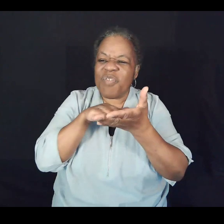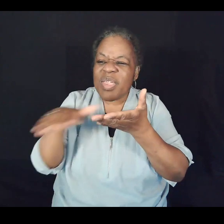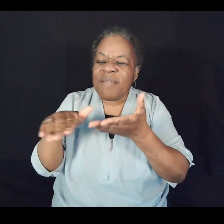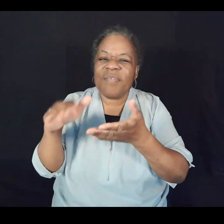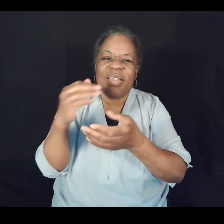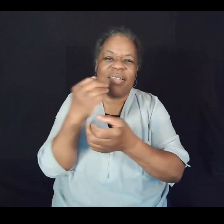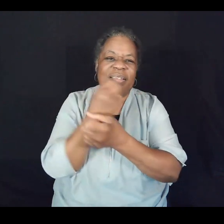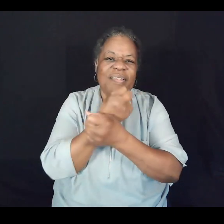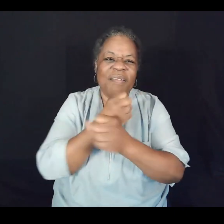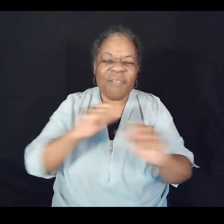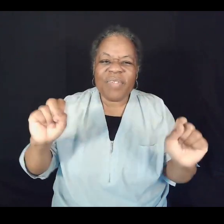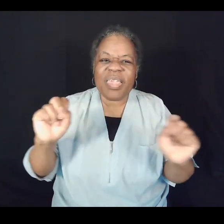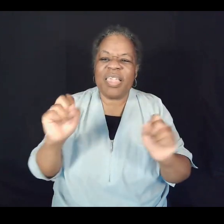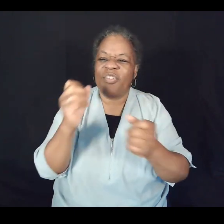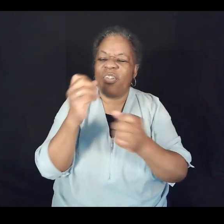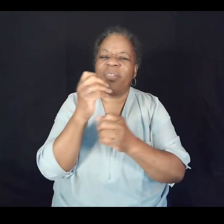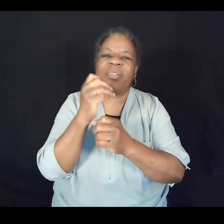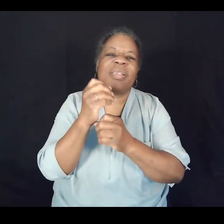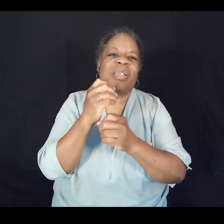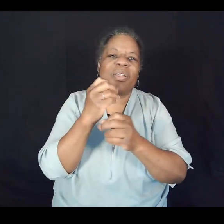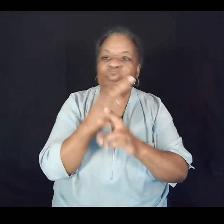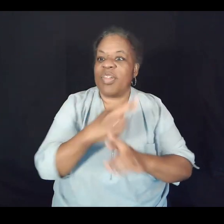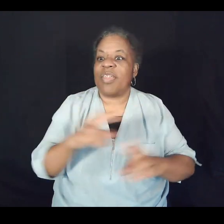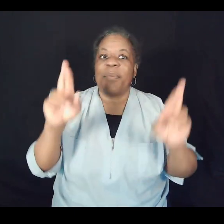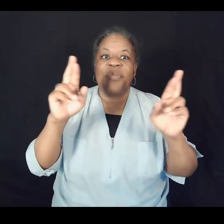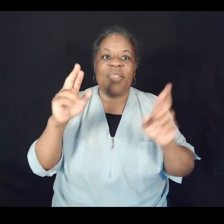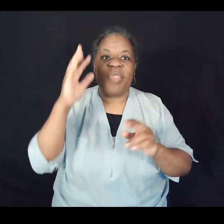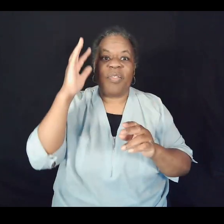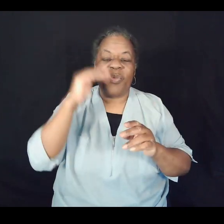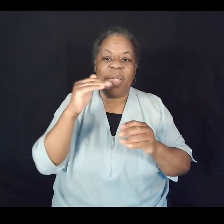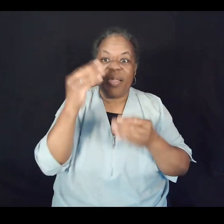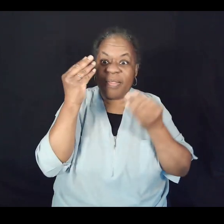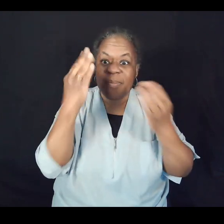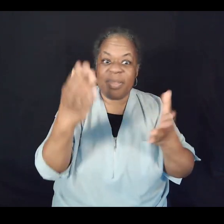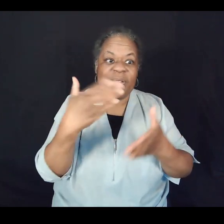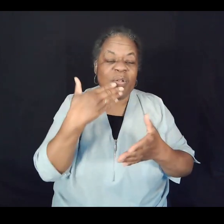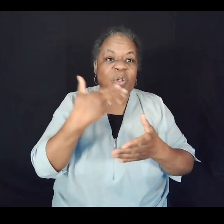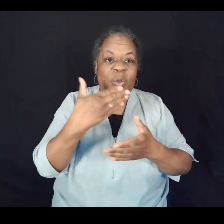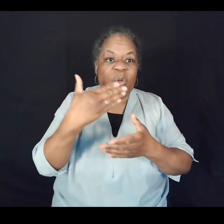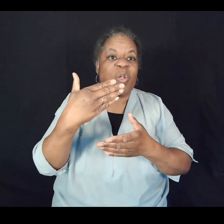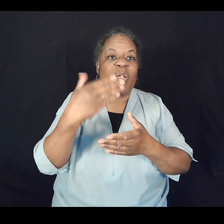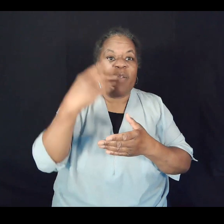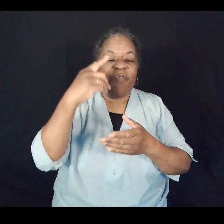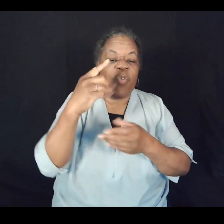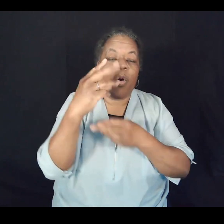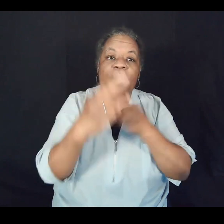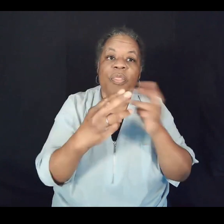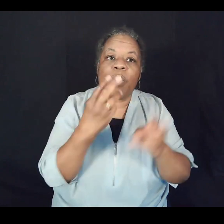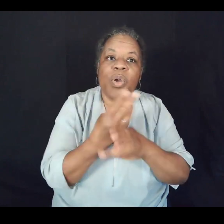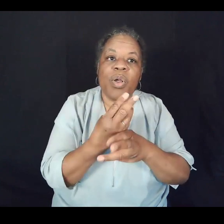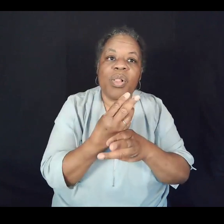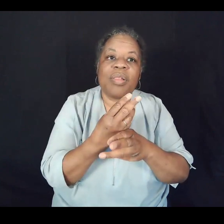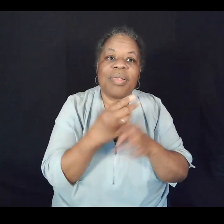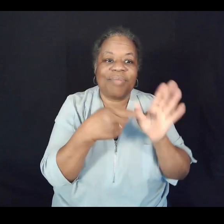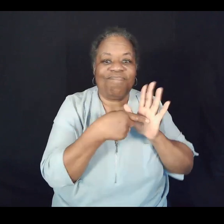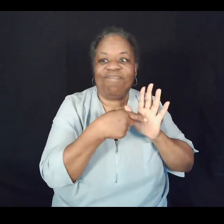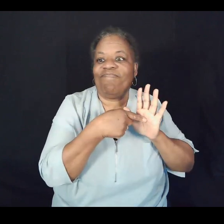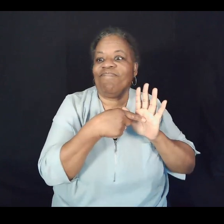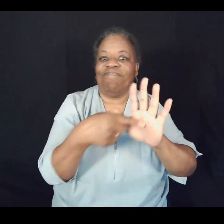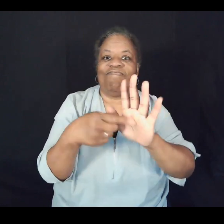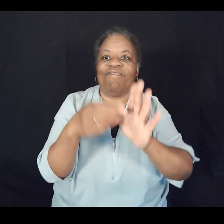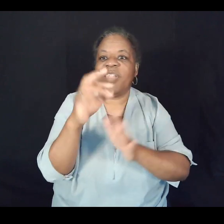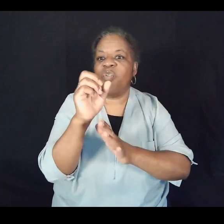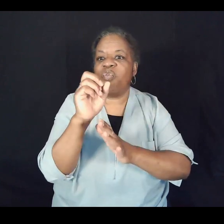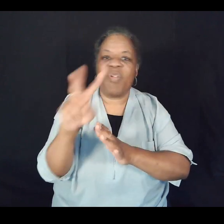and redemption. And that's why this message is good for the world. We're saying it's a revelation of goodness for